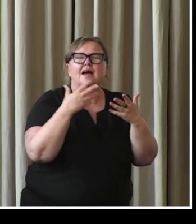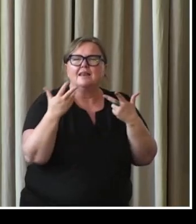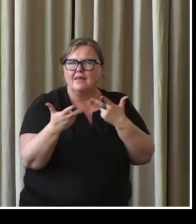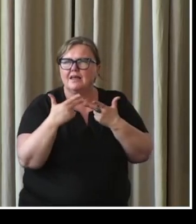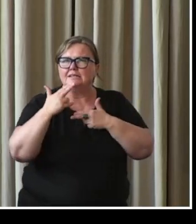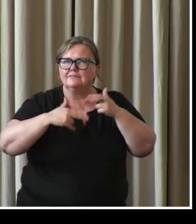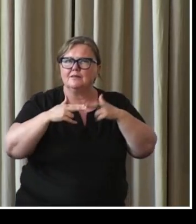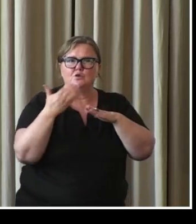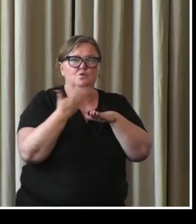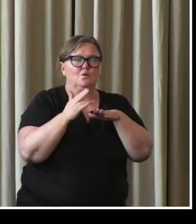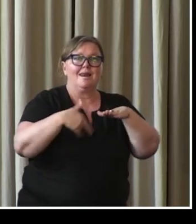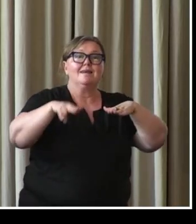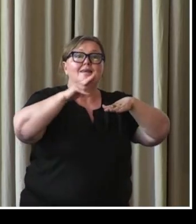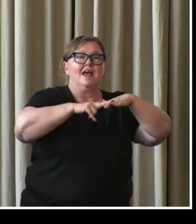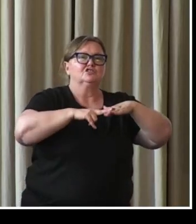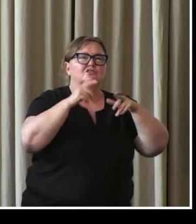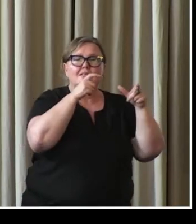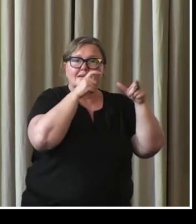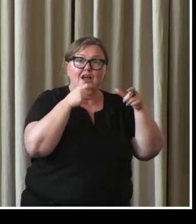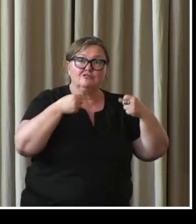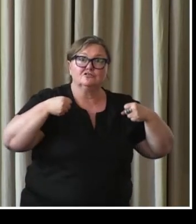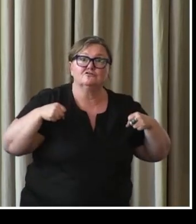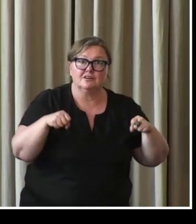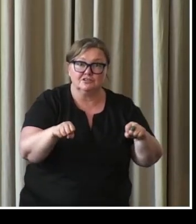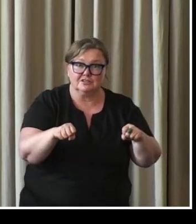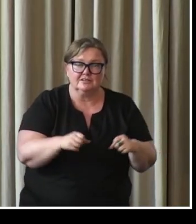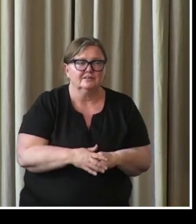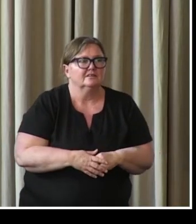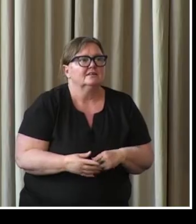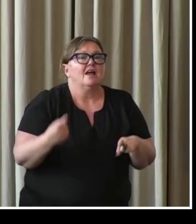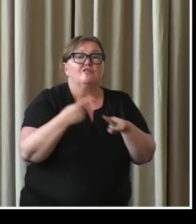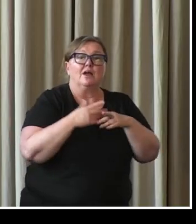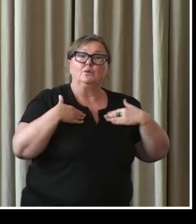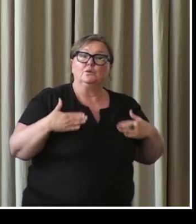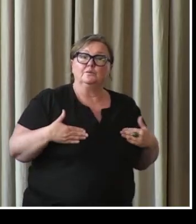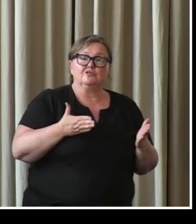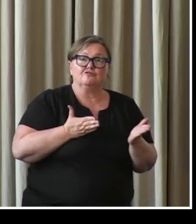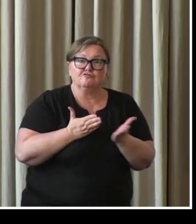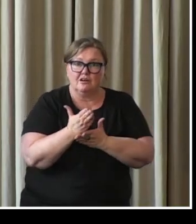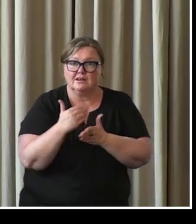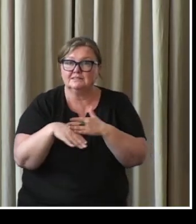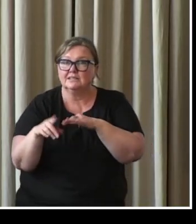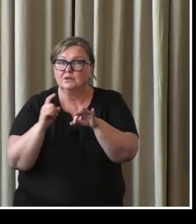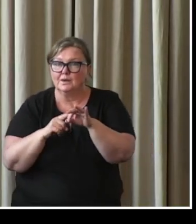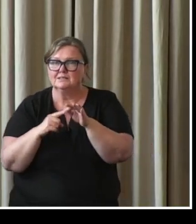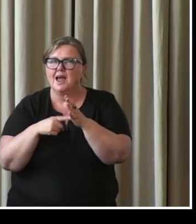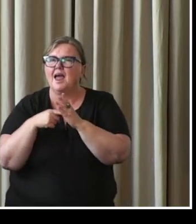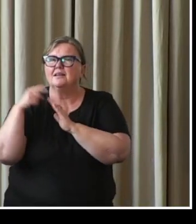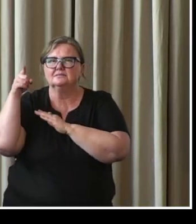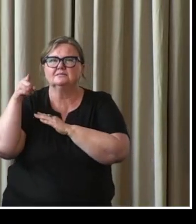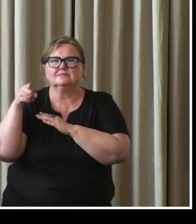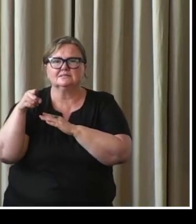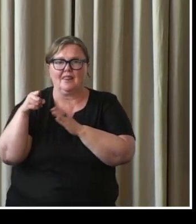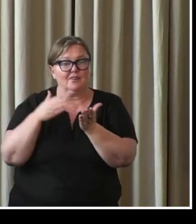the development of a new national carer strategy, around human rights in Queensland and the human rights of